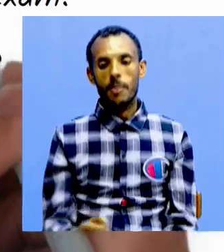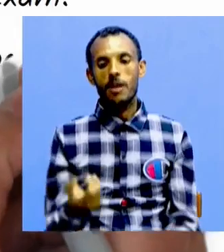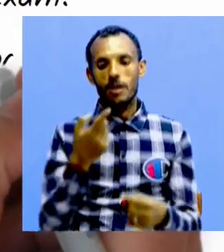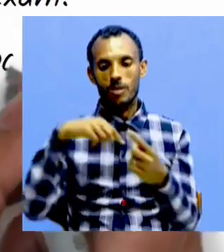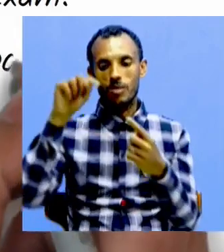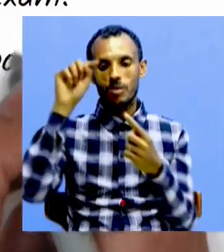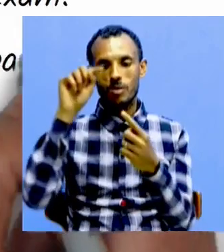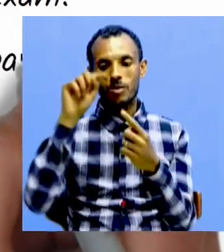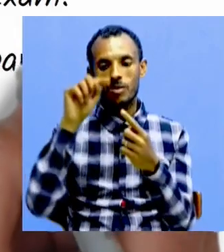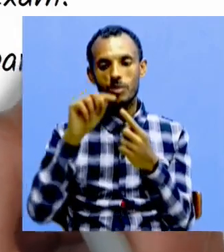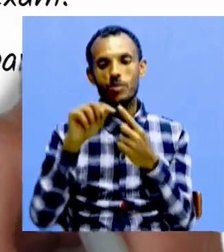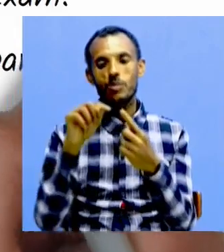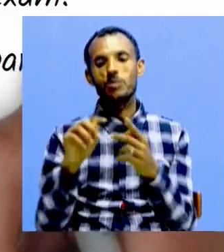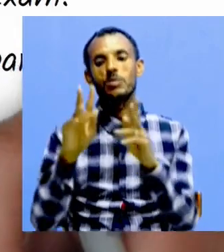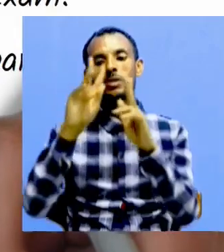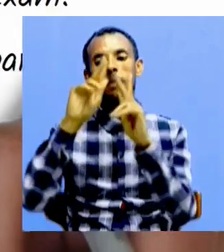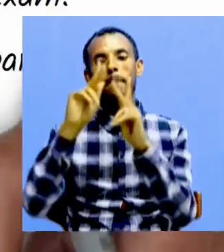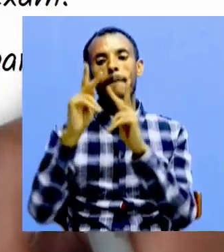to the party.